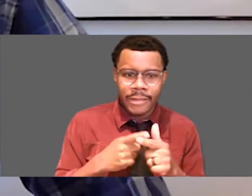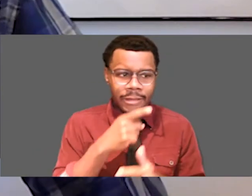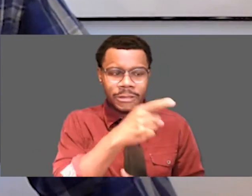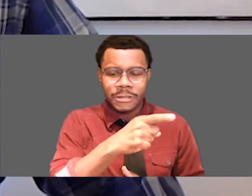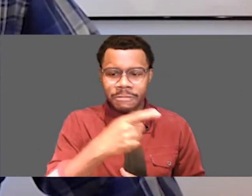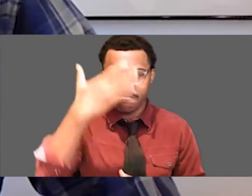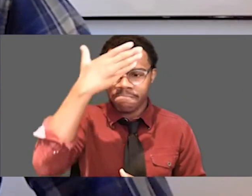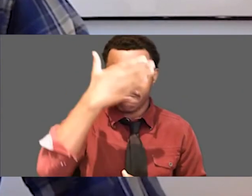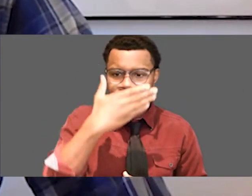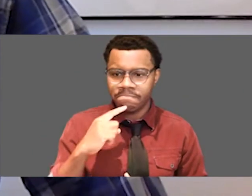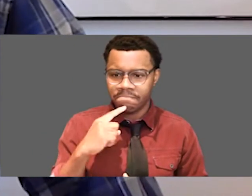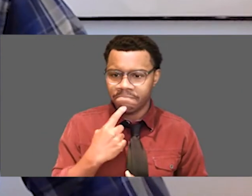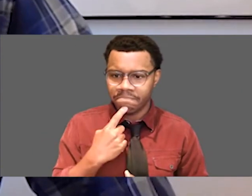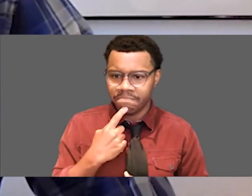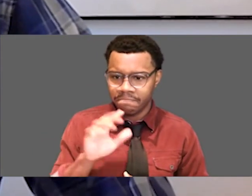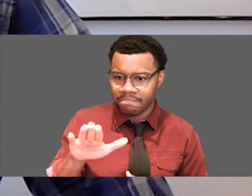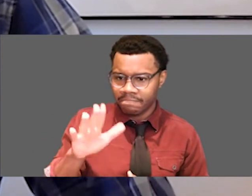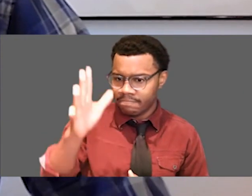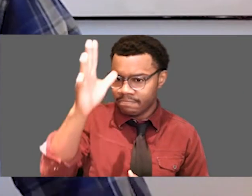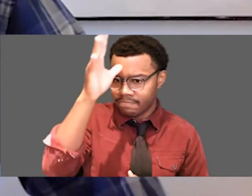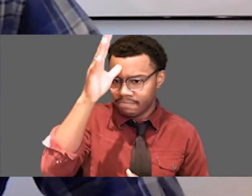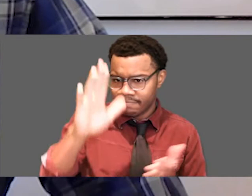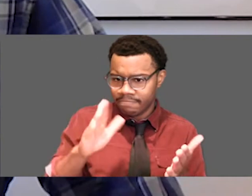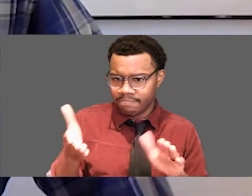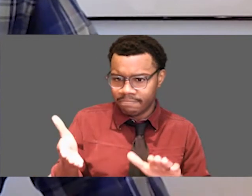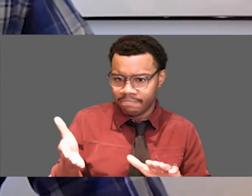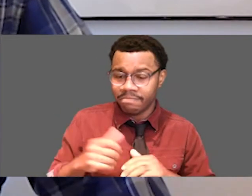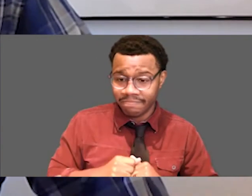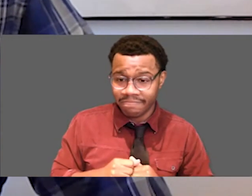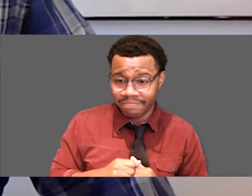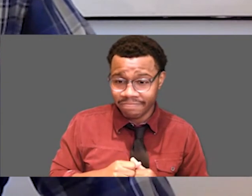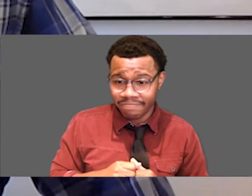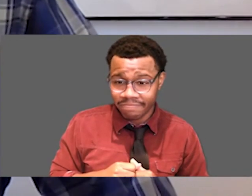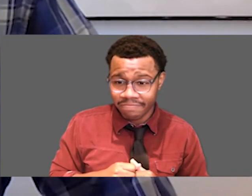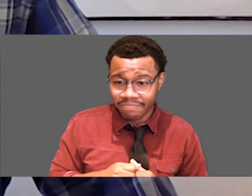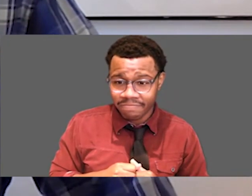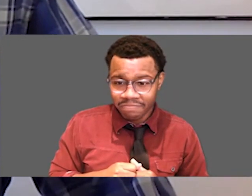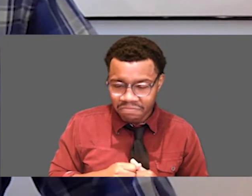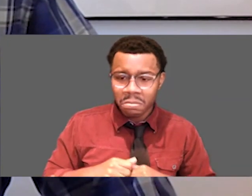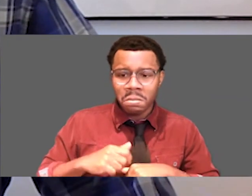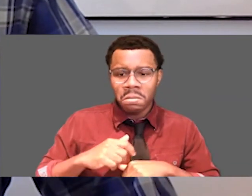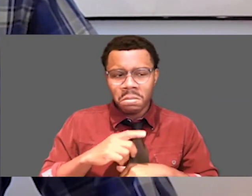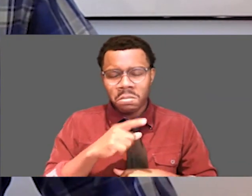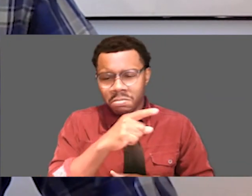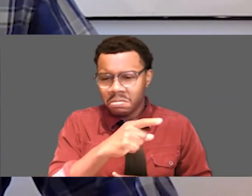She then left me alone in her office and allowed me to make a long-distance call to my aunt in California.